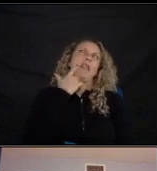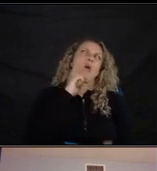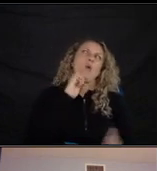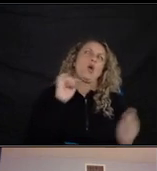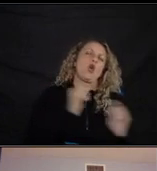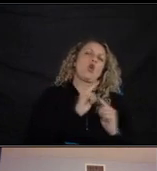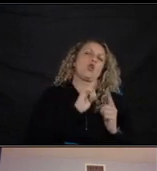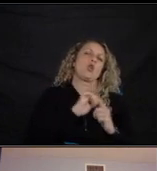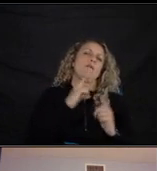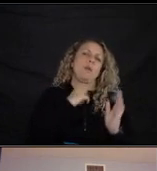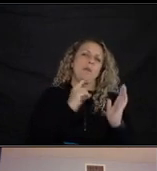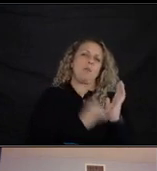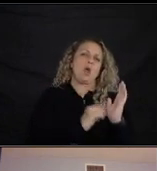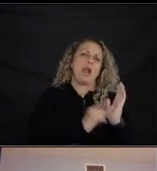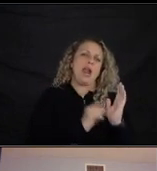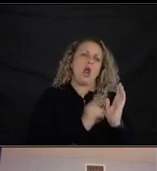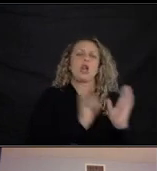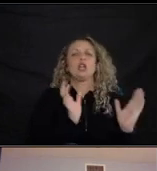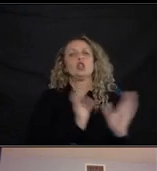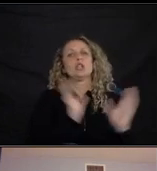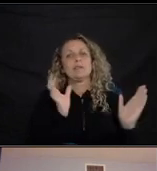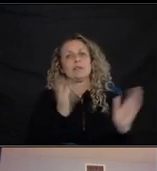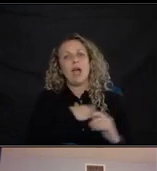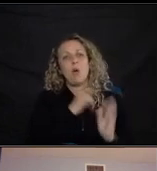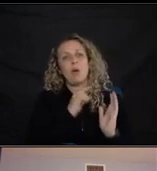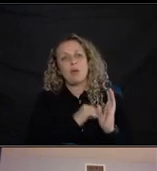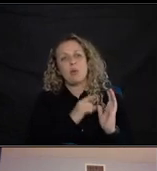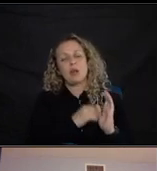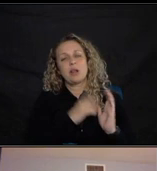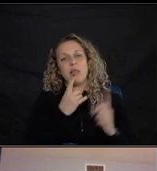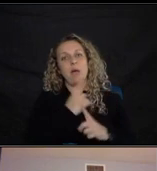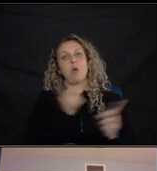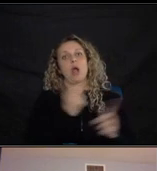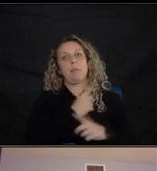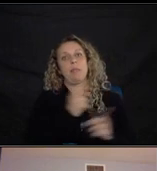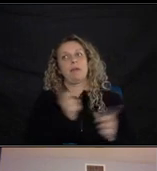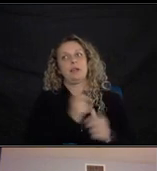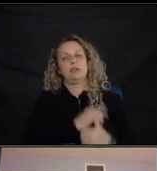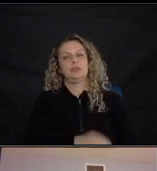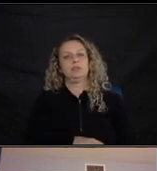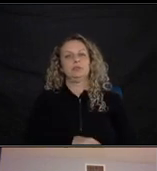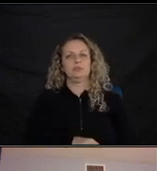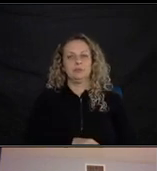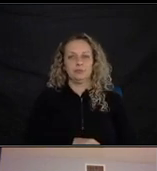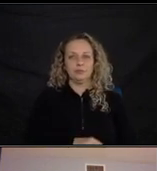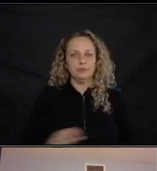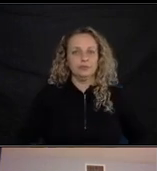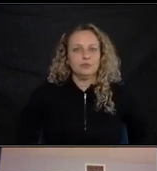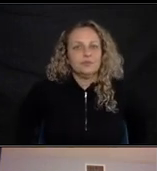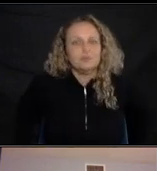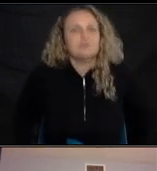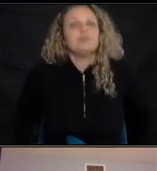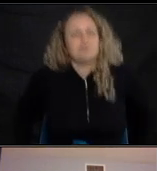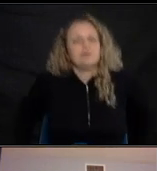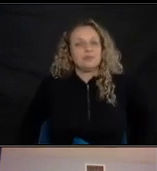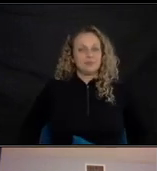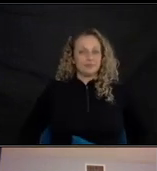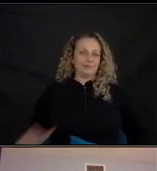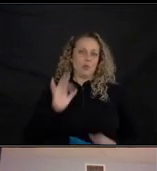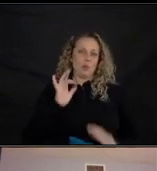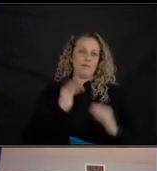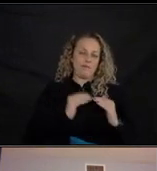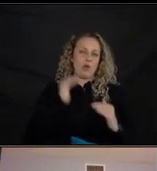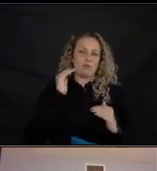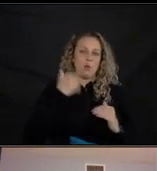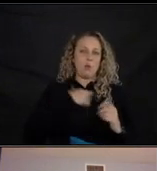hurt if we print out a little certificate. I know we print out lots of proclamations, so that if someone makes a donation of $25 or more,